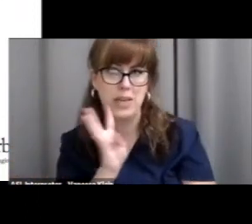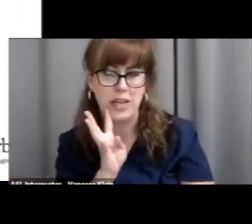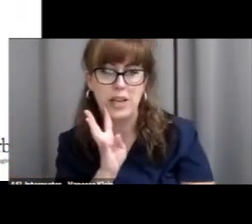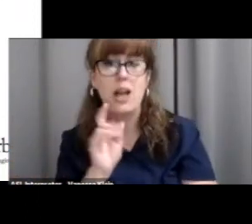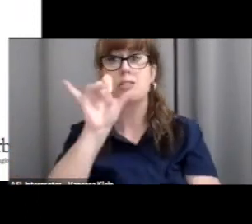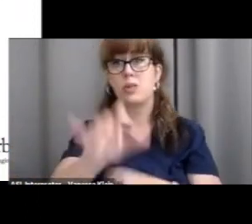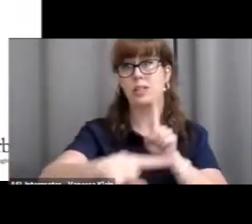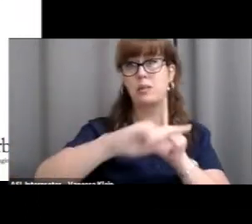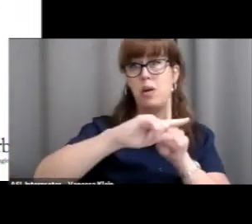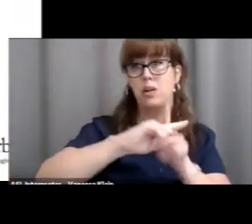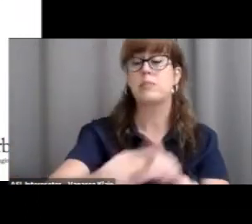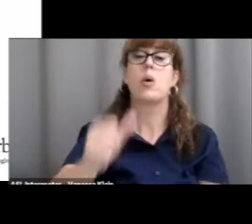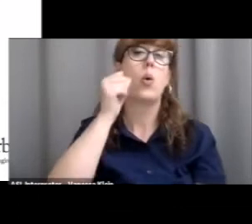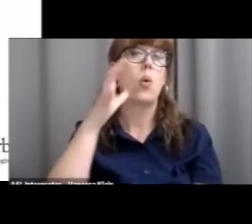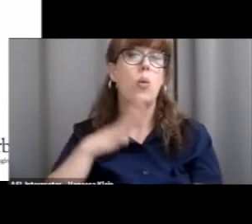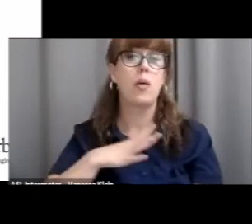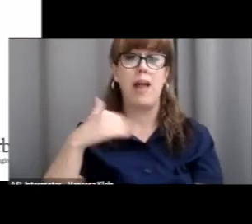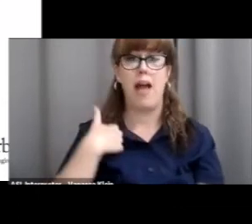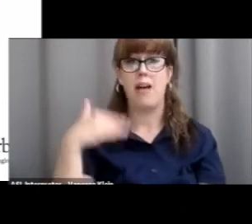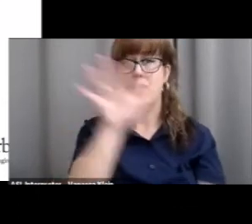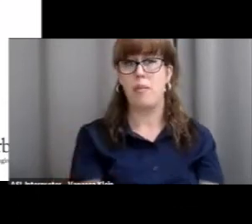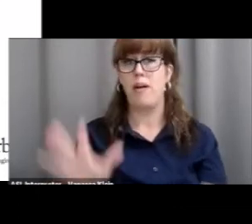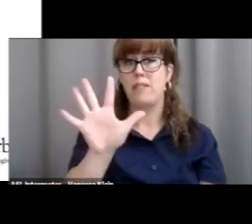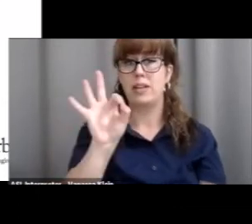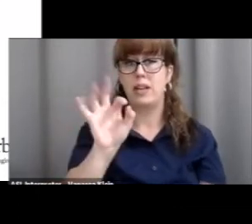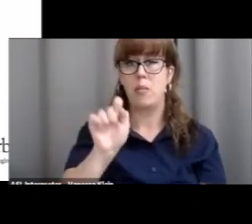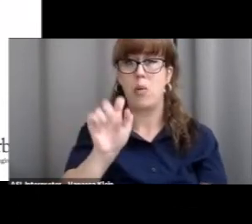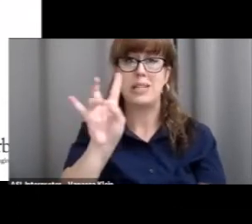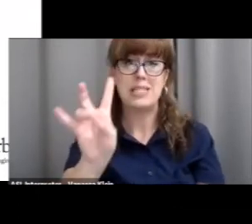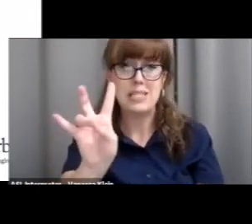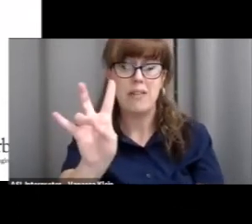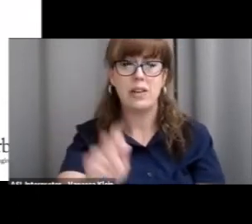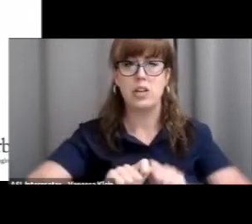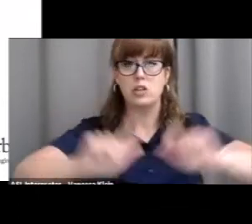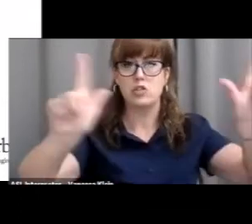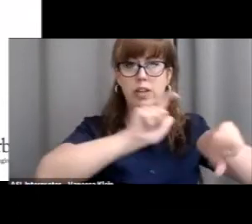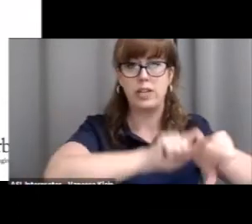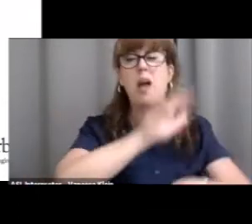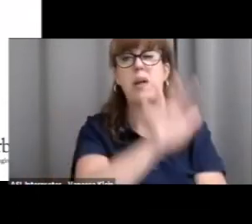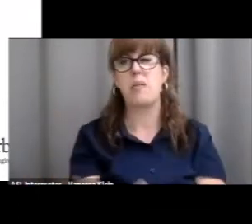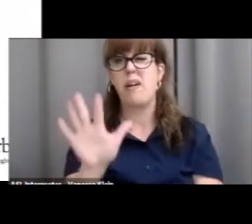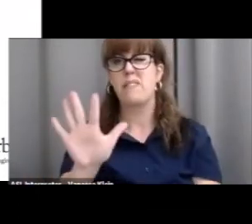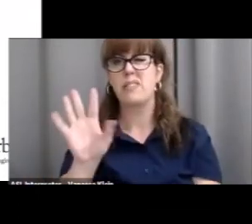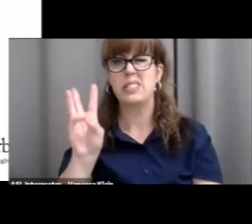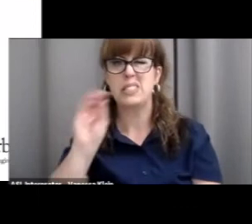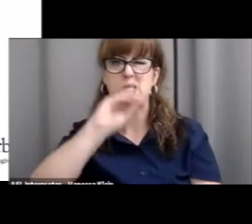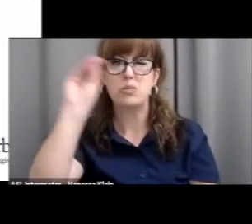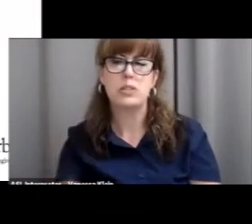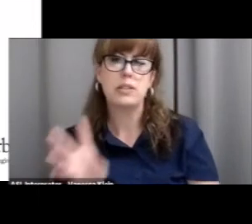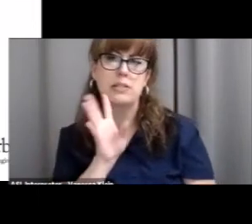point here. We see that women have about 59.7% of the screen time and